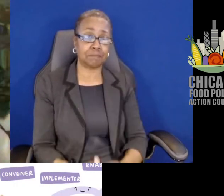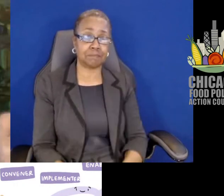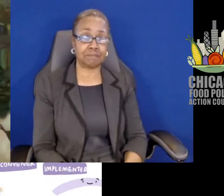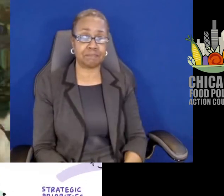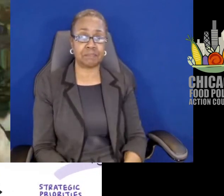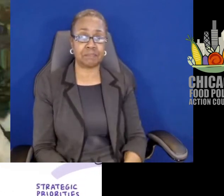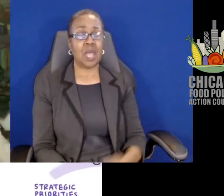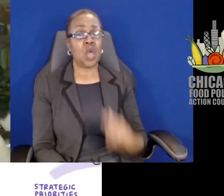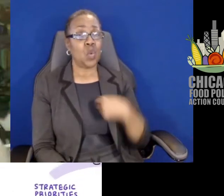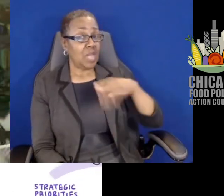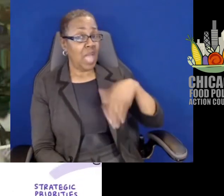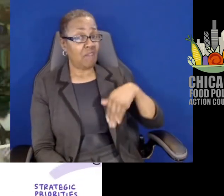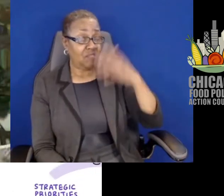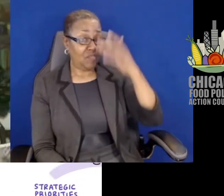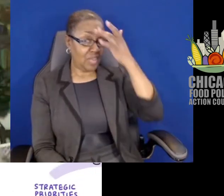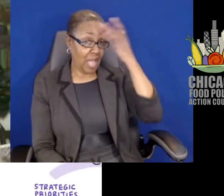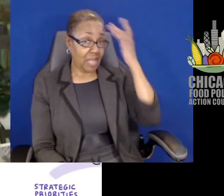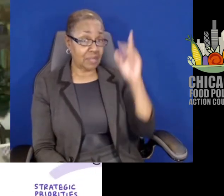forgotten Tulsa.